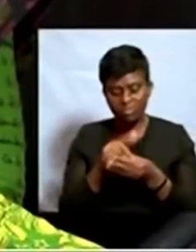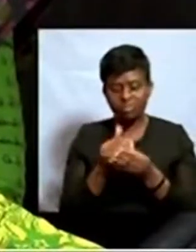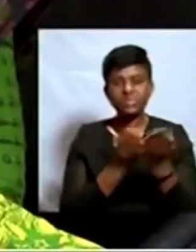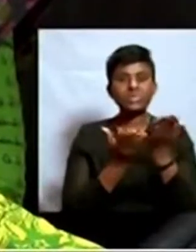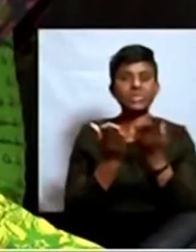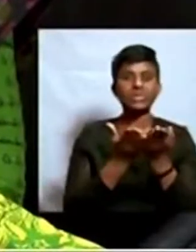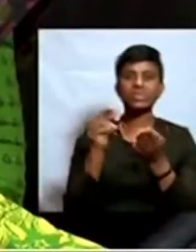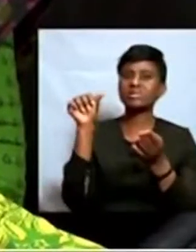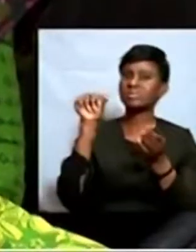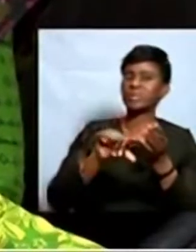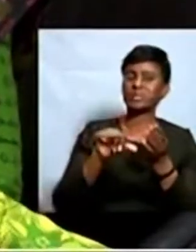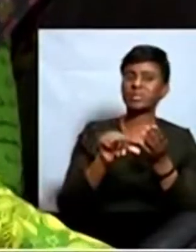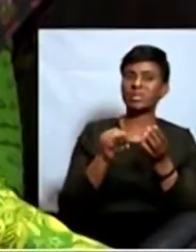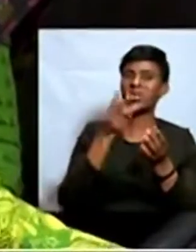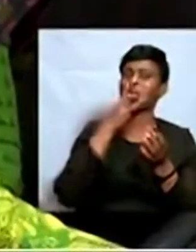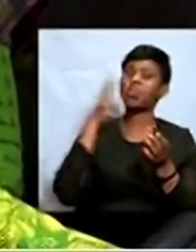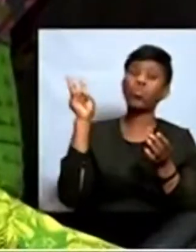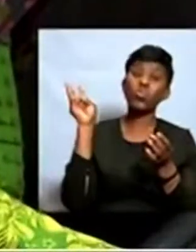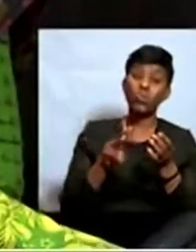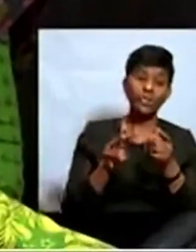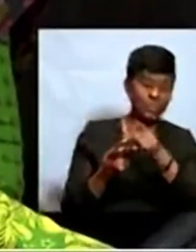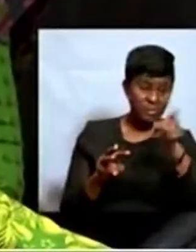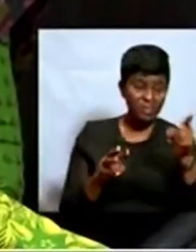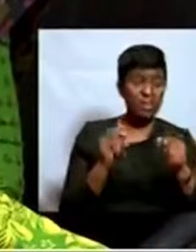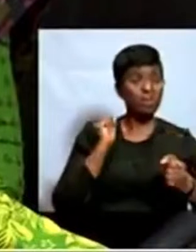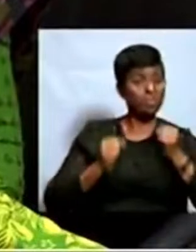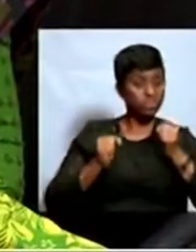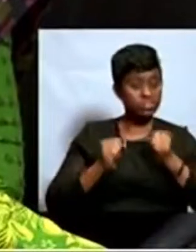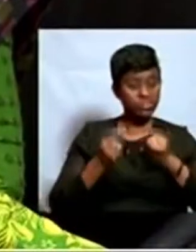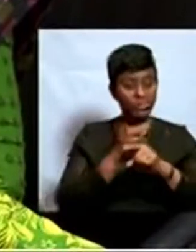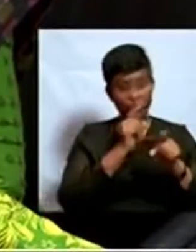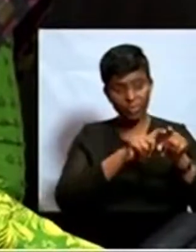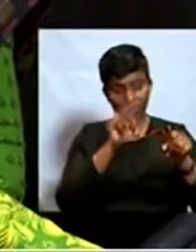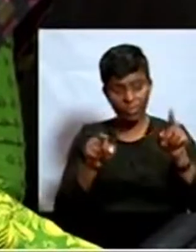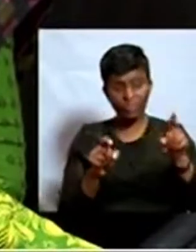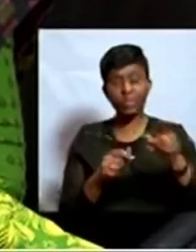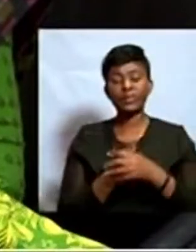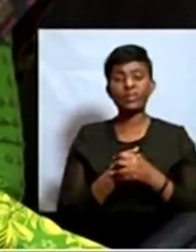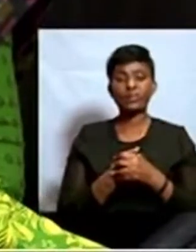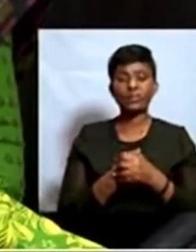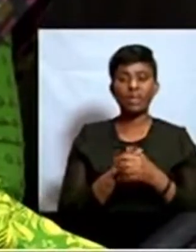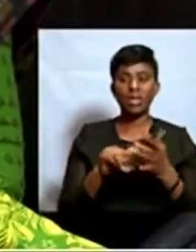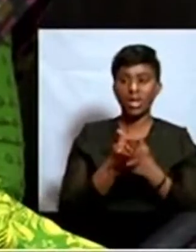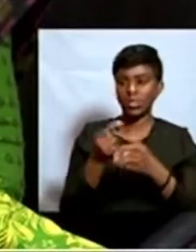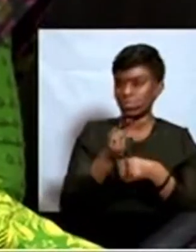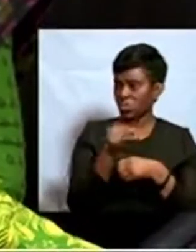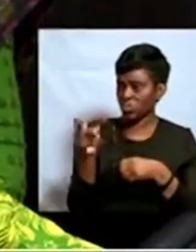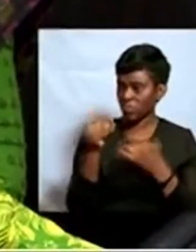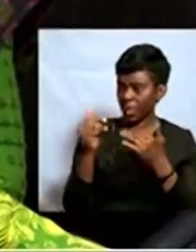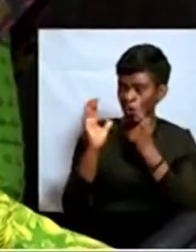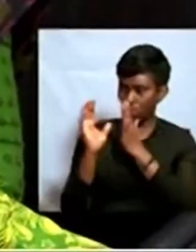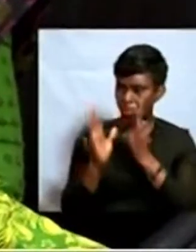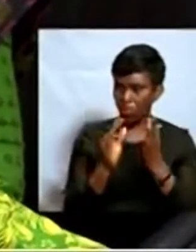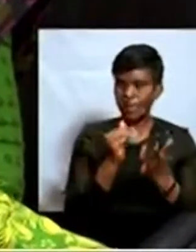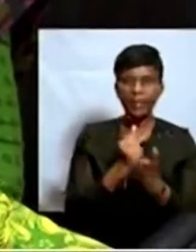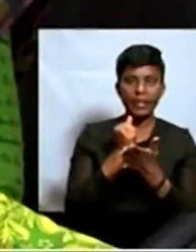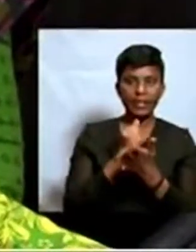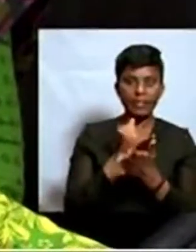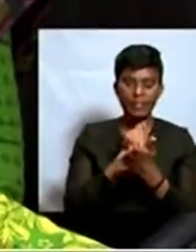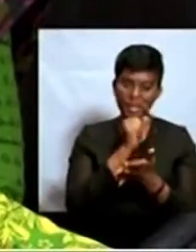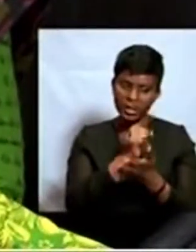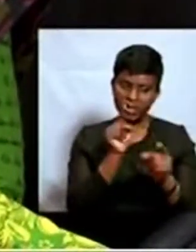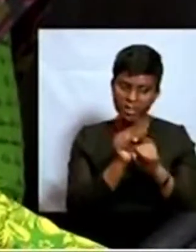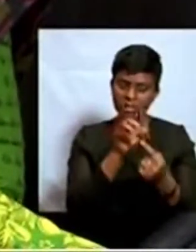is bad. It's worse than those where we are running from. So how do you intend to help